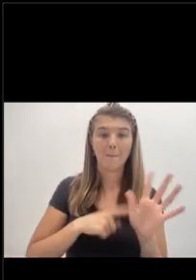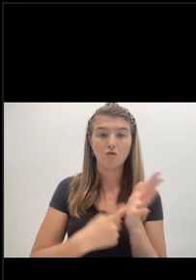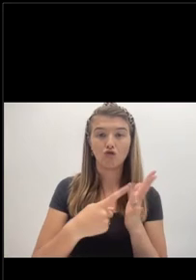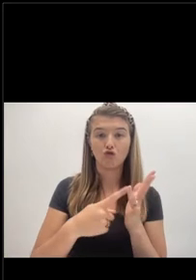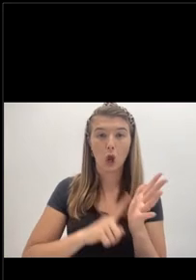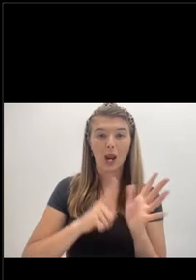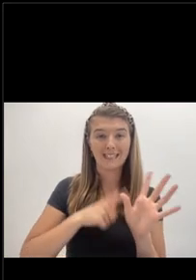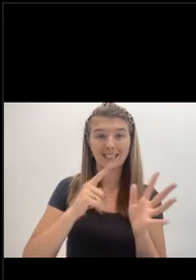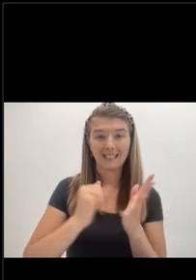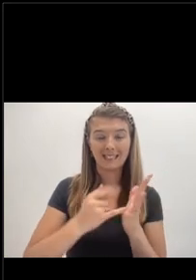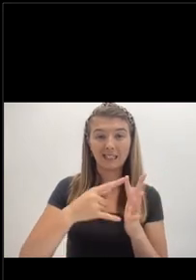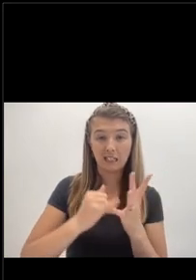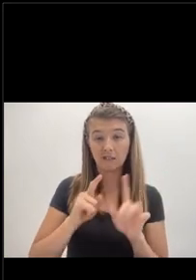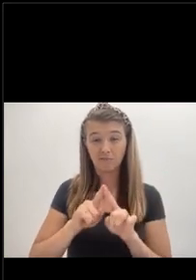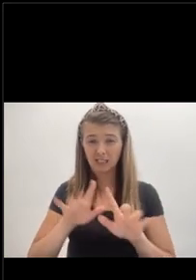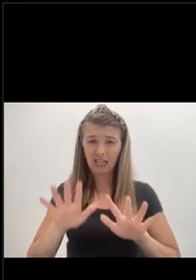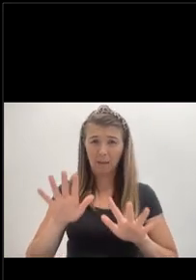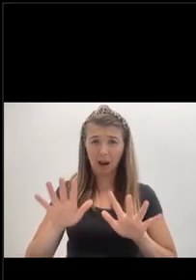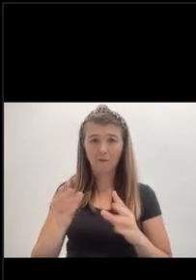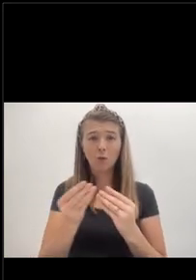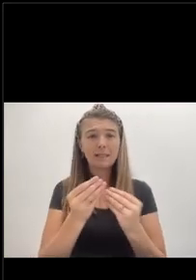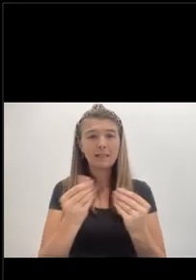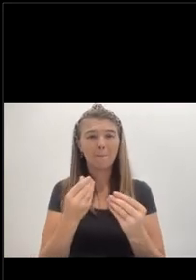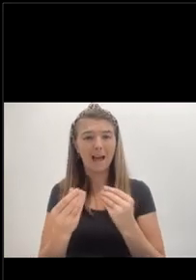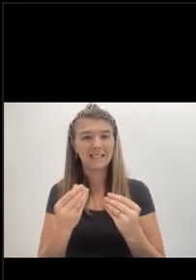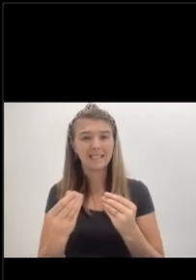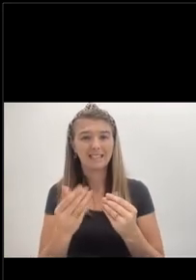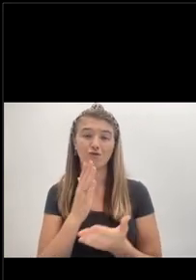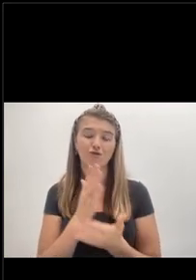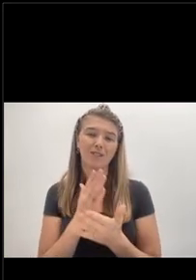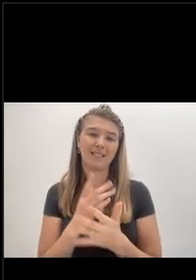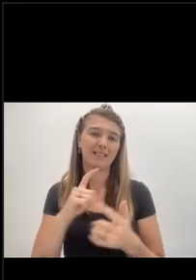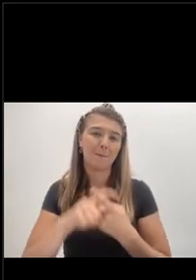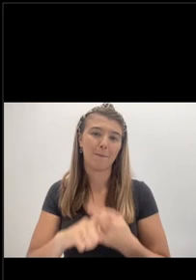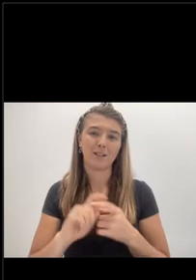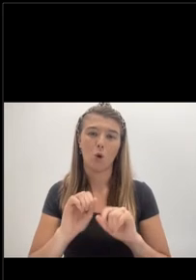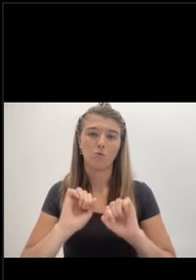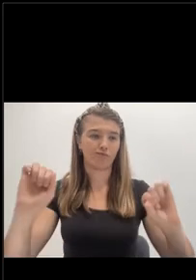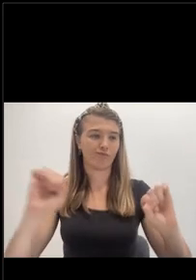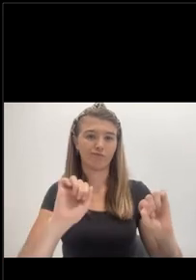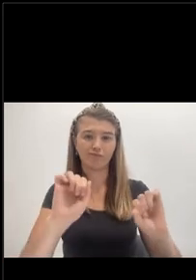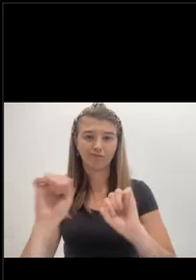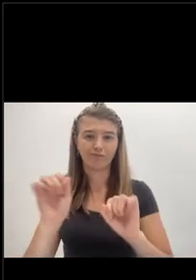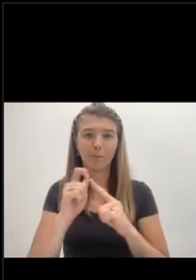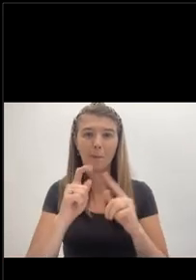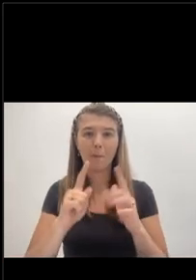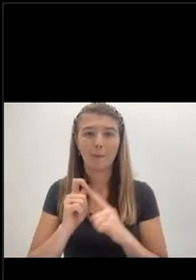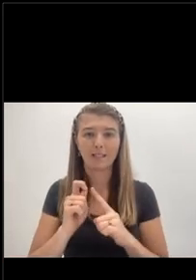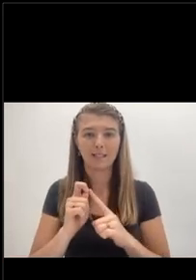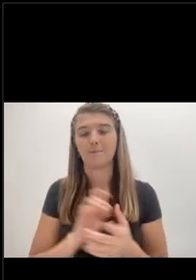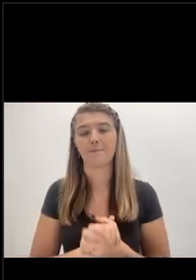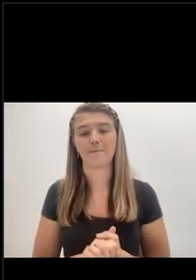technology. So it really depends on the type of polymer that you consider.